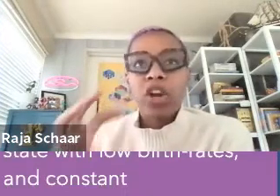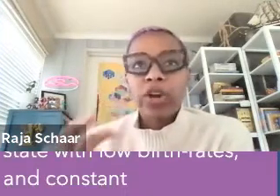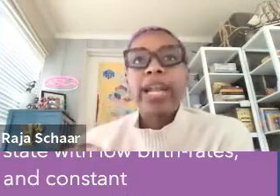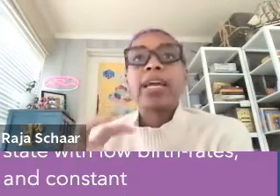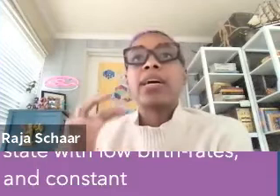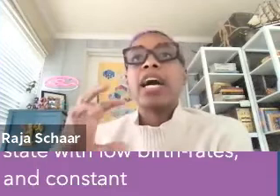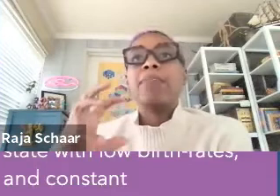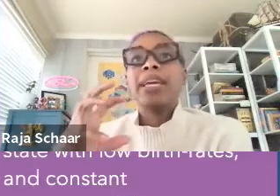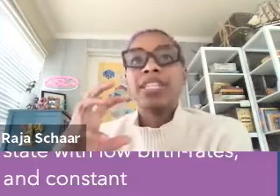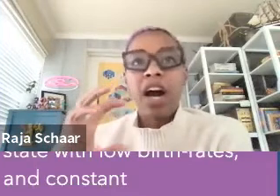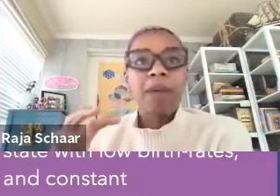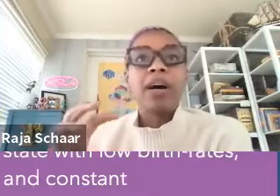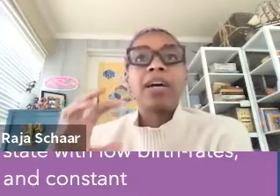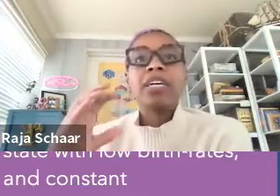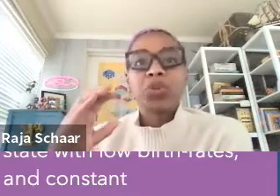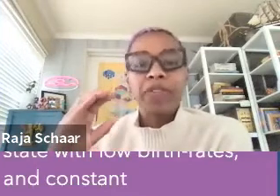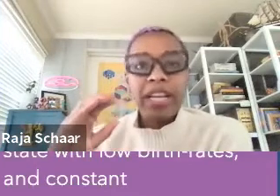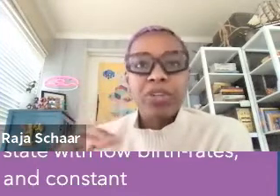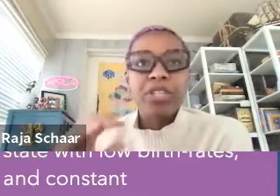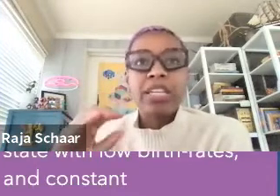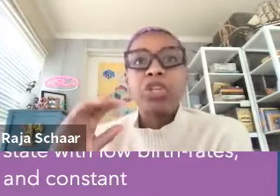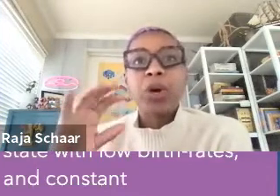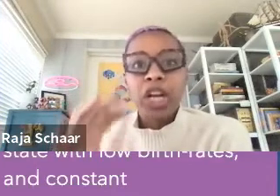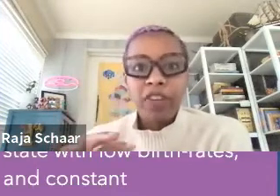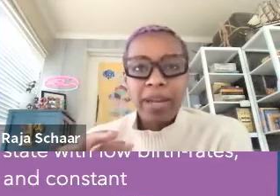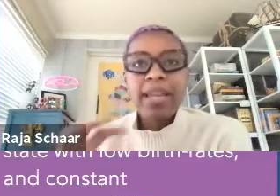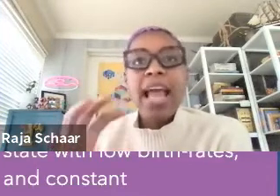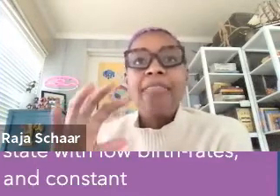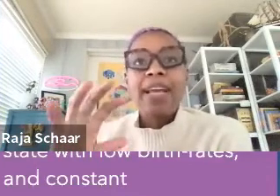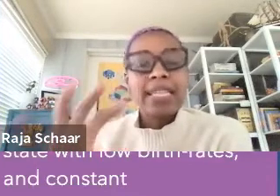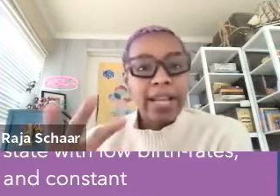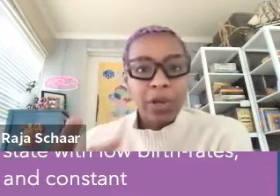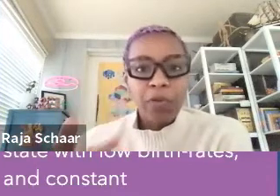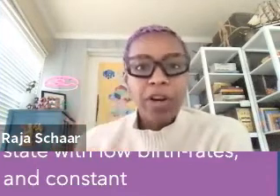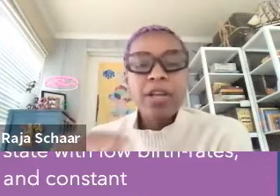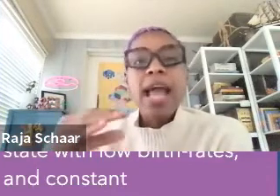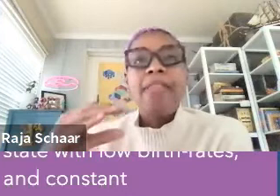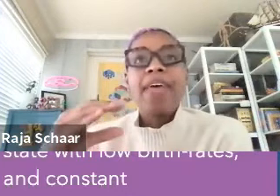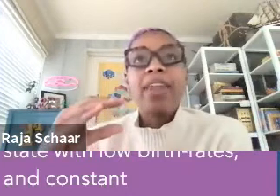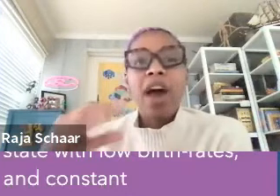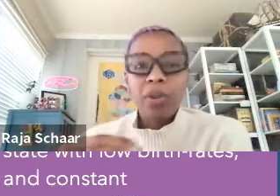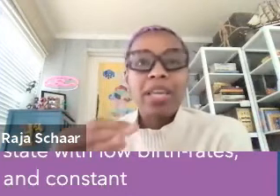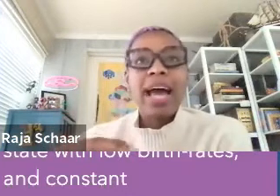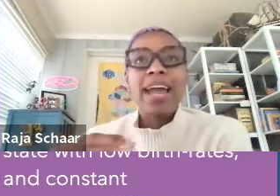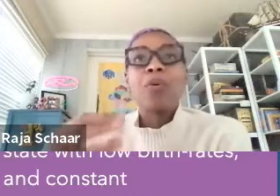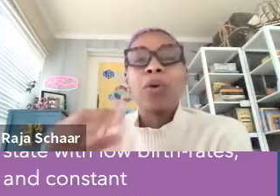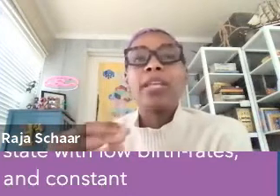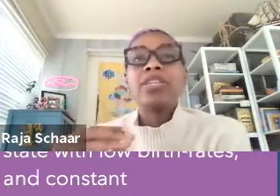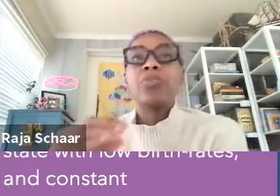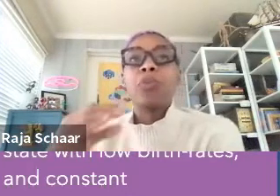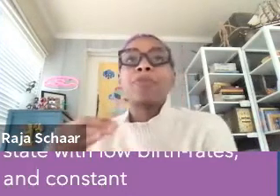a theocratic dogma sort of enters into our government and then takes over. And then not only